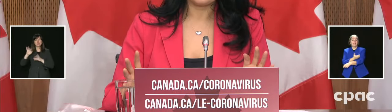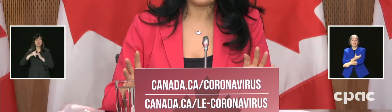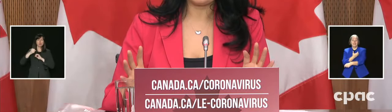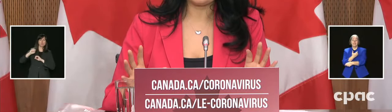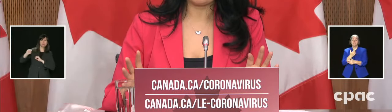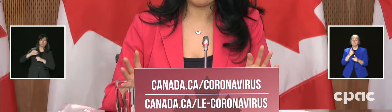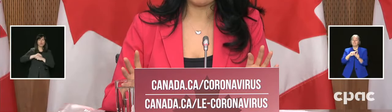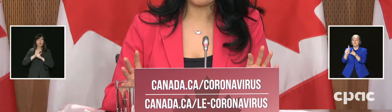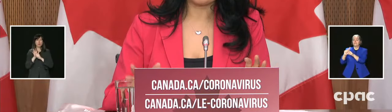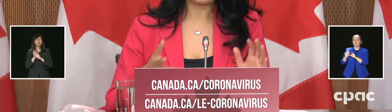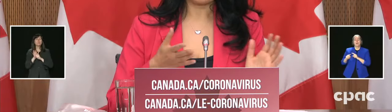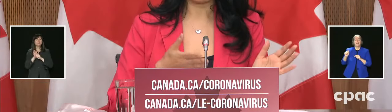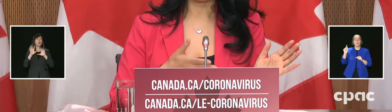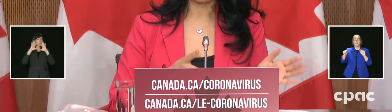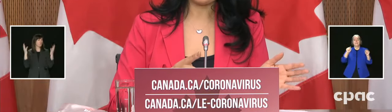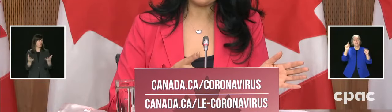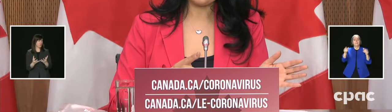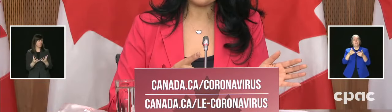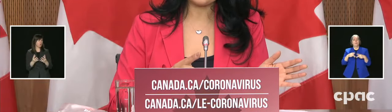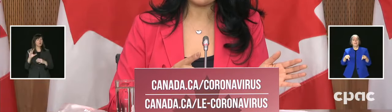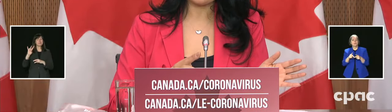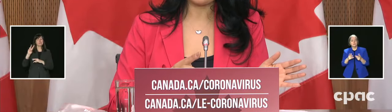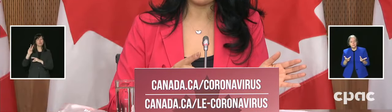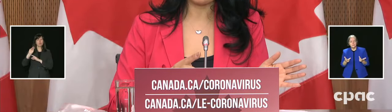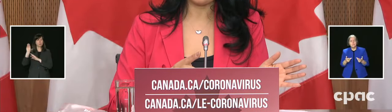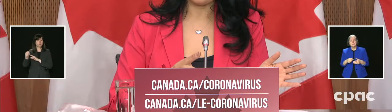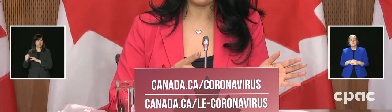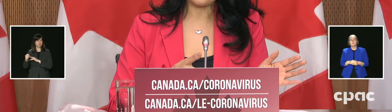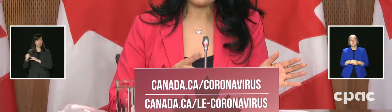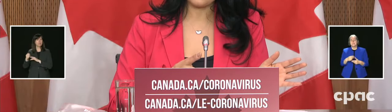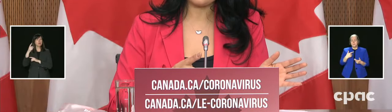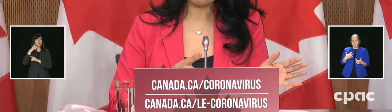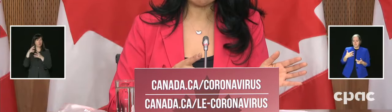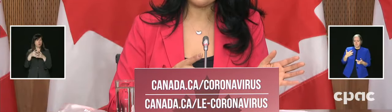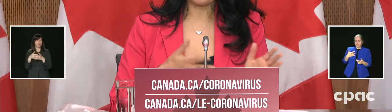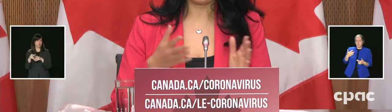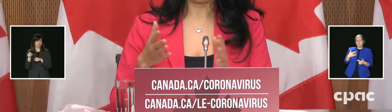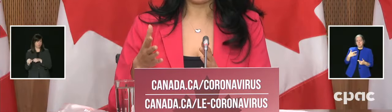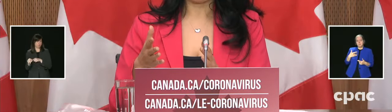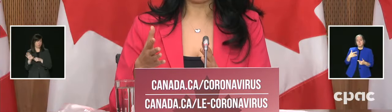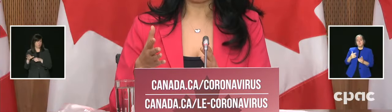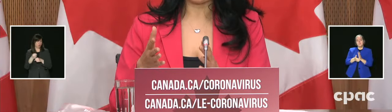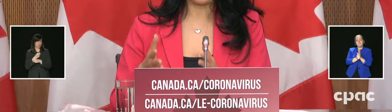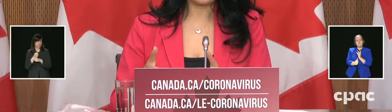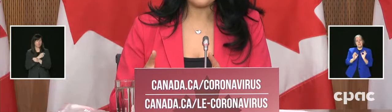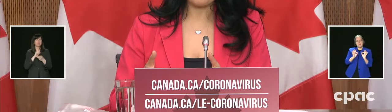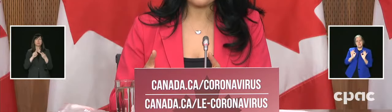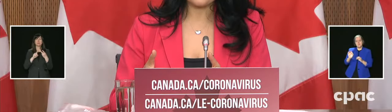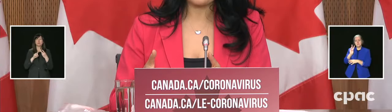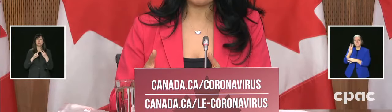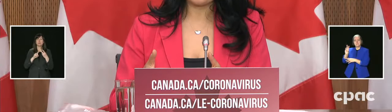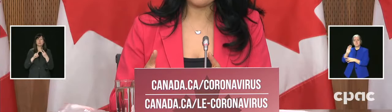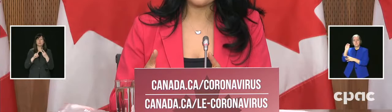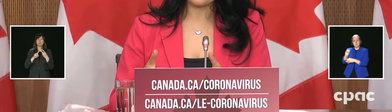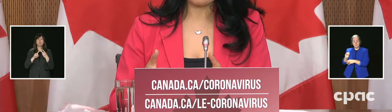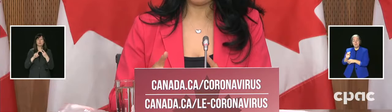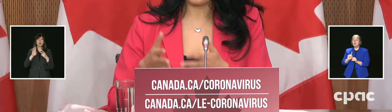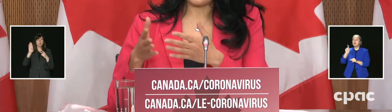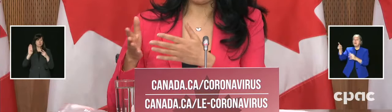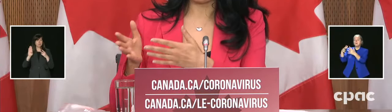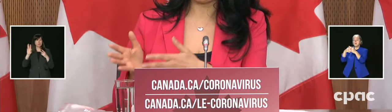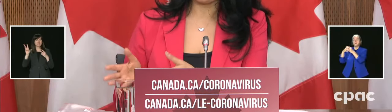COVID-19 disease overall. That was 72% in the United States. That was 68% in